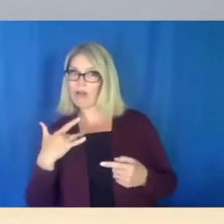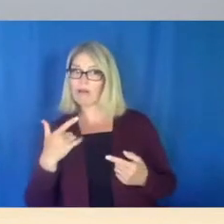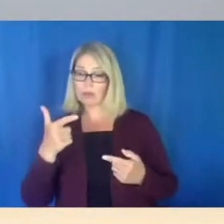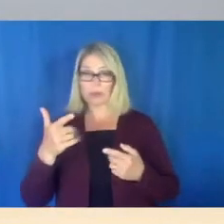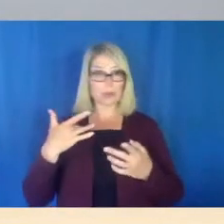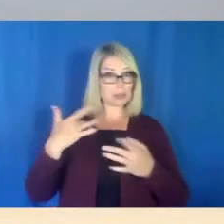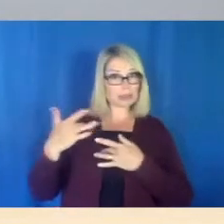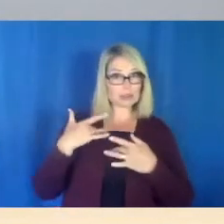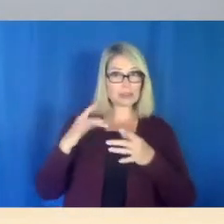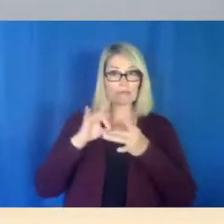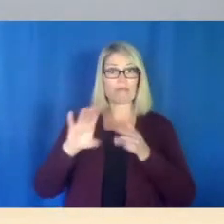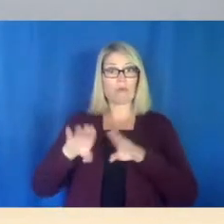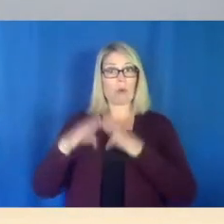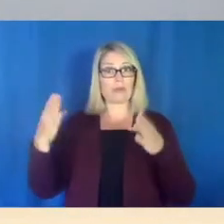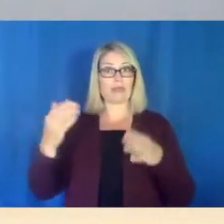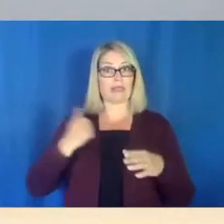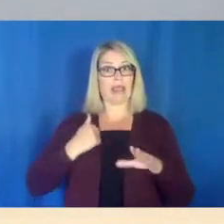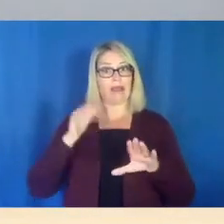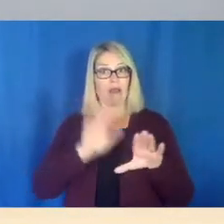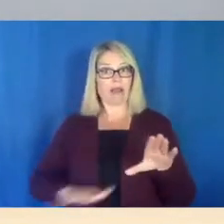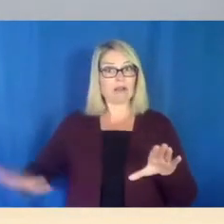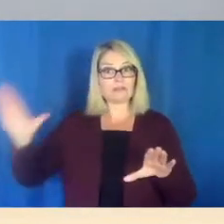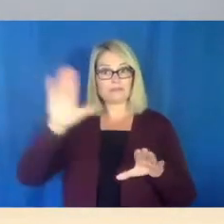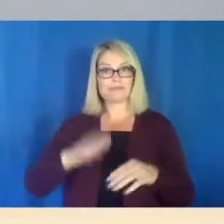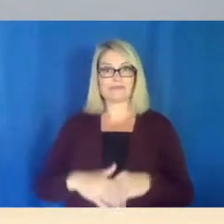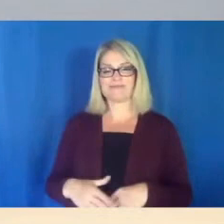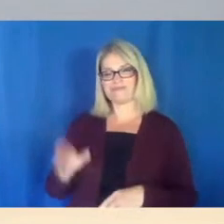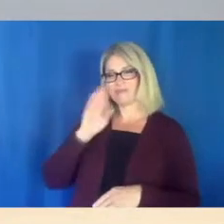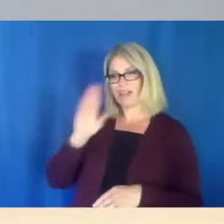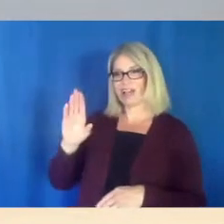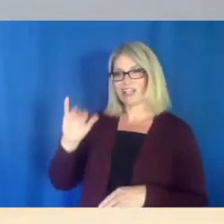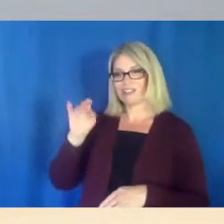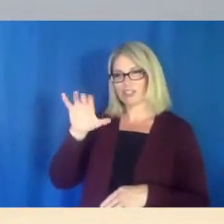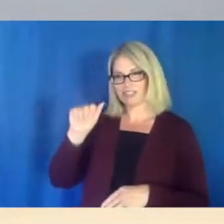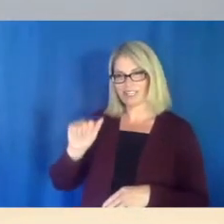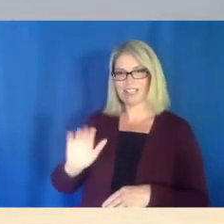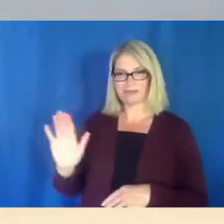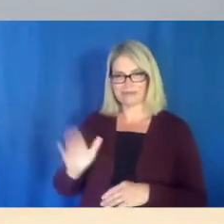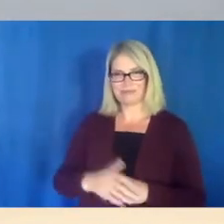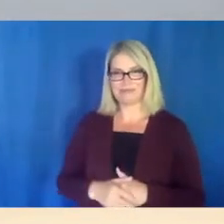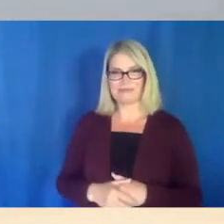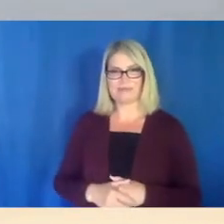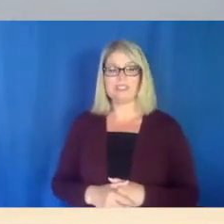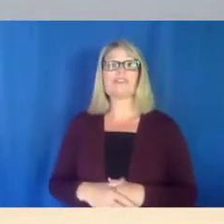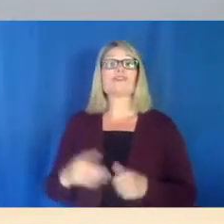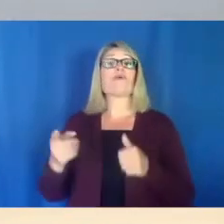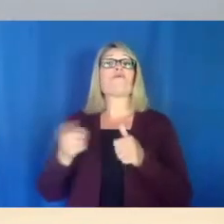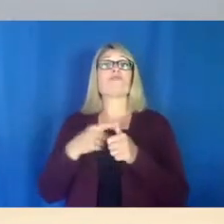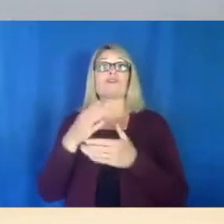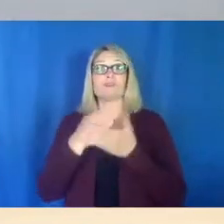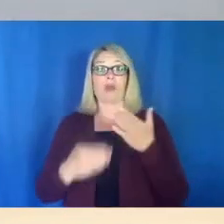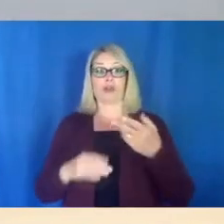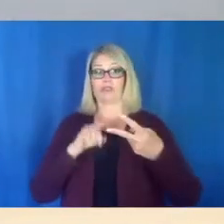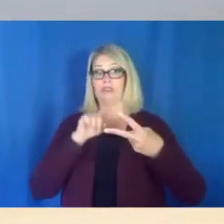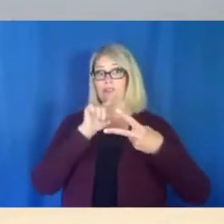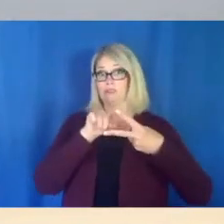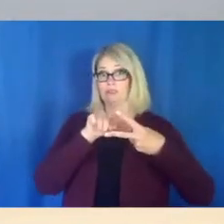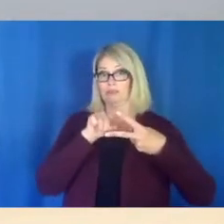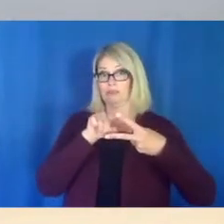on that one? Hi, Jessica. So I guess the first part is that